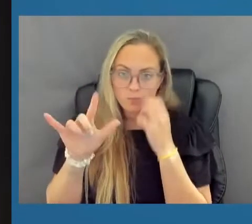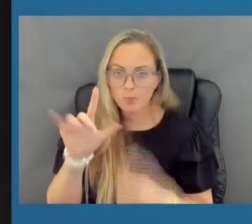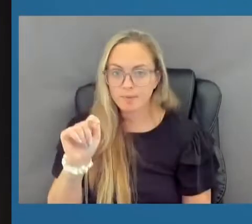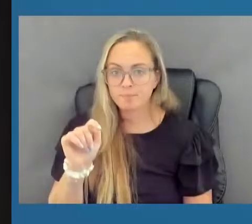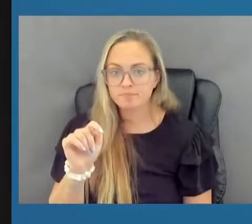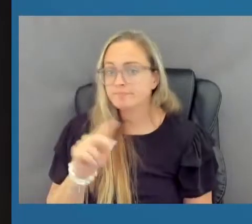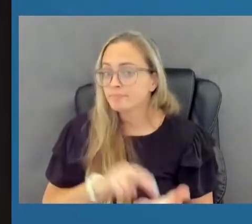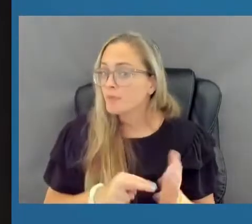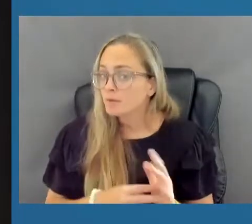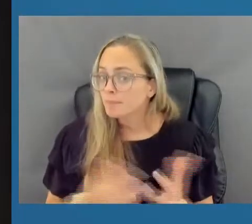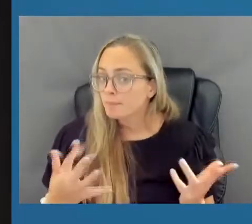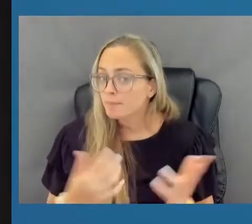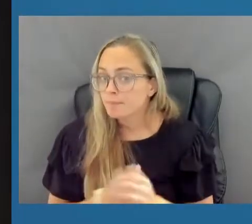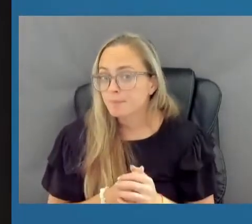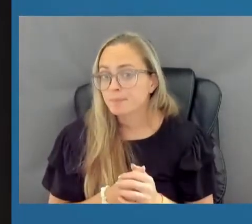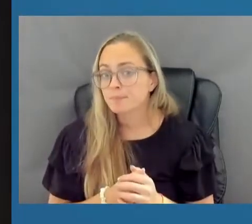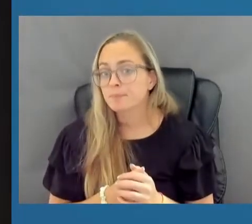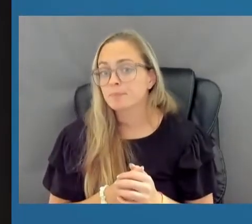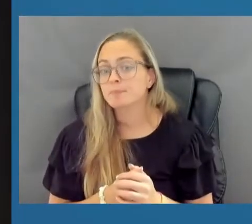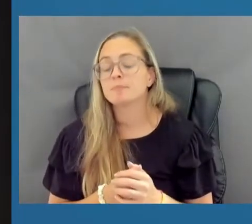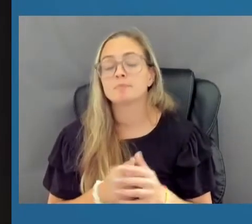mean? The numbers